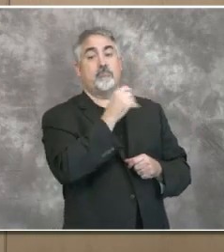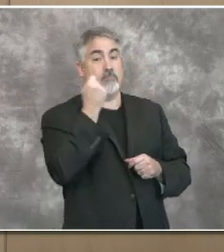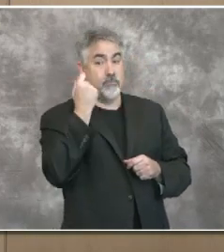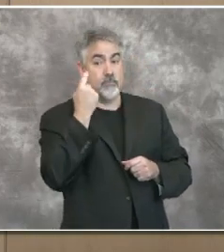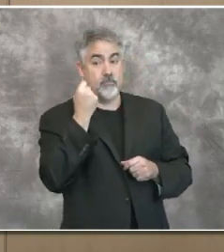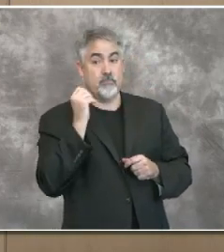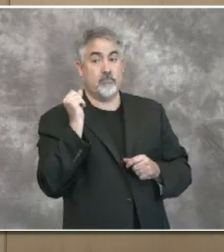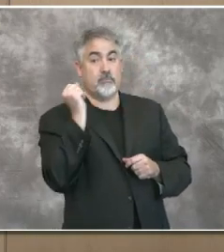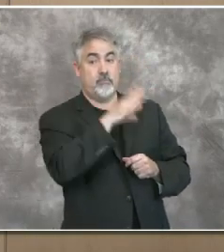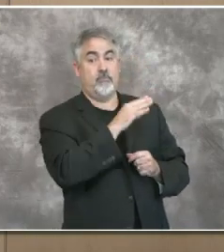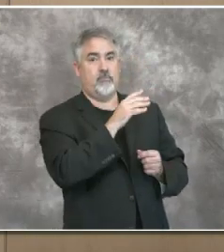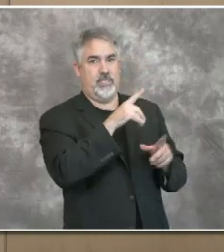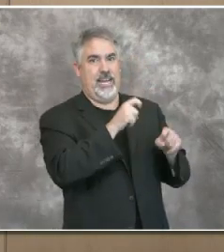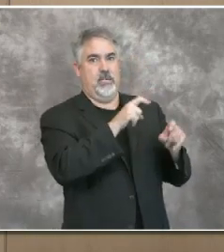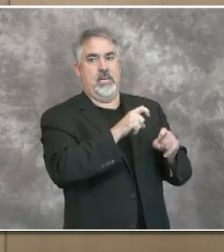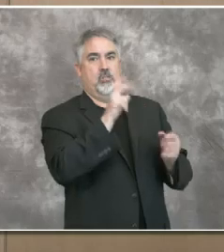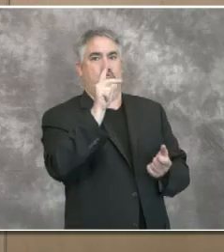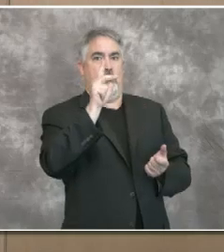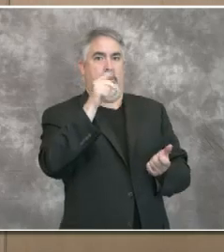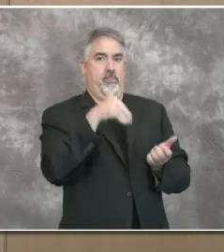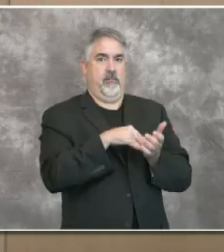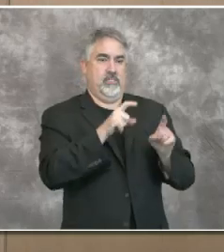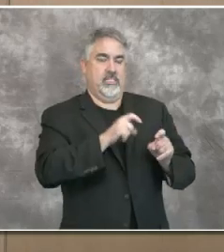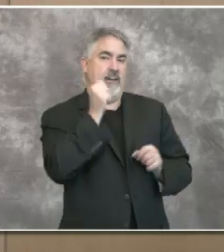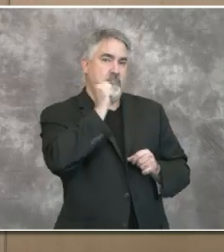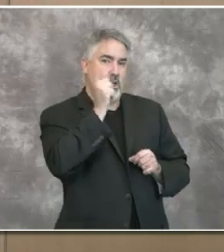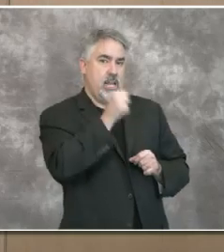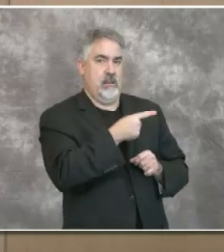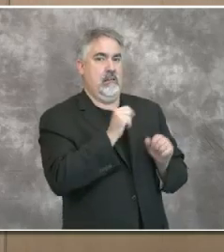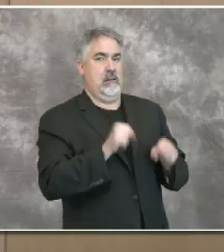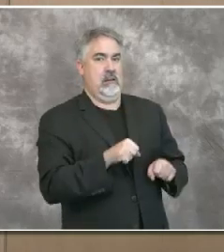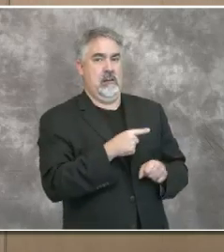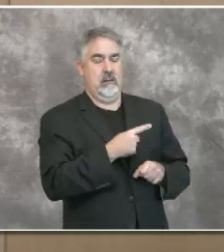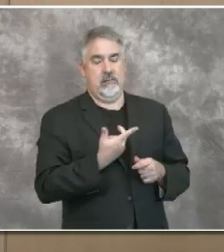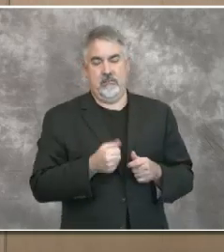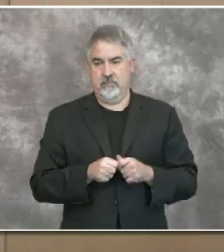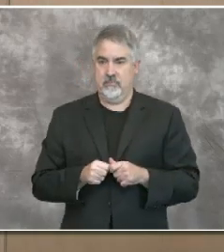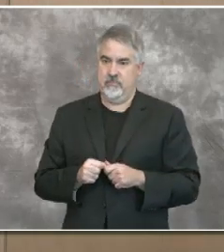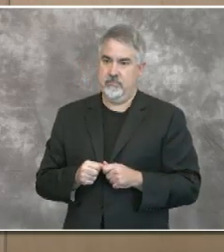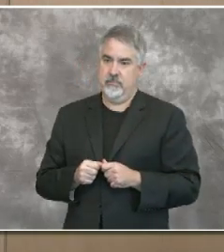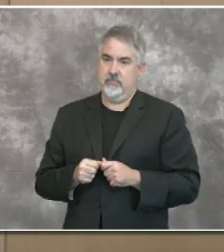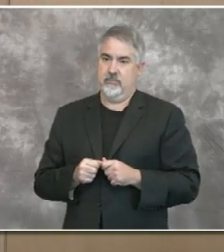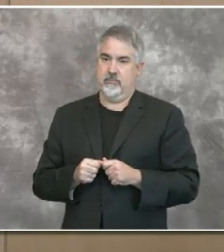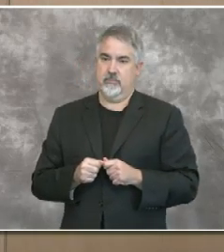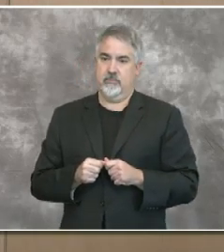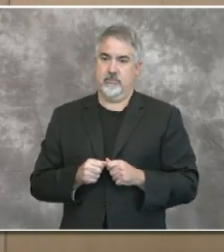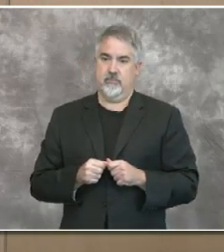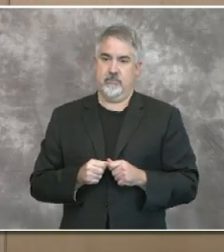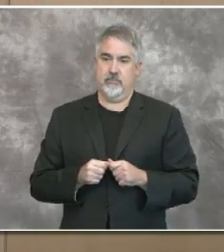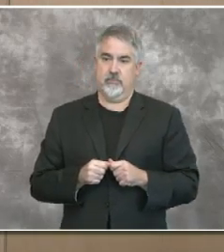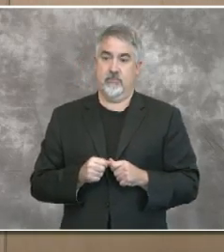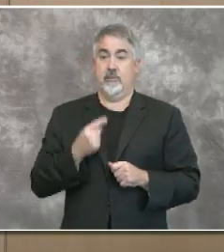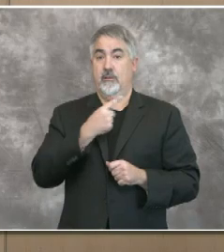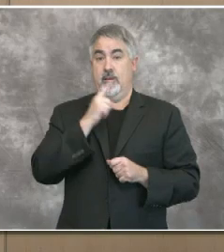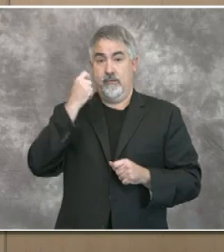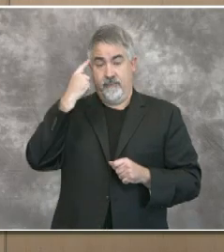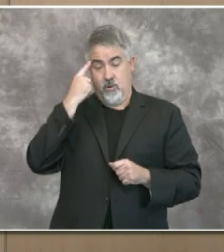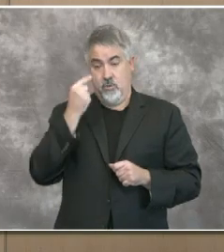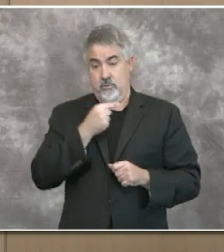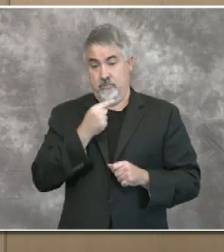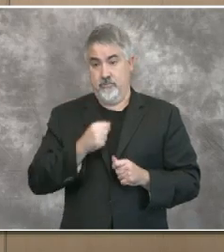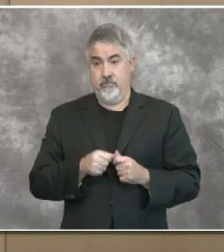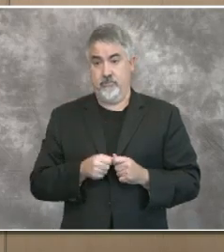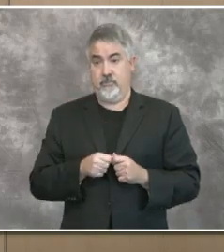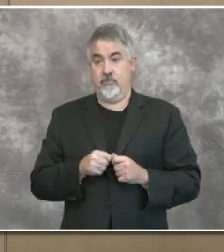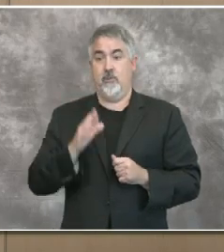am aware also that there, as you've heard from the governor, there are going to be